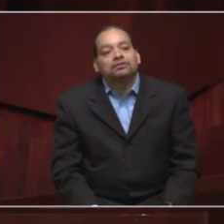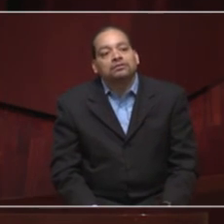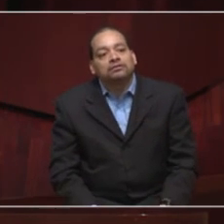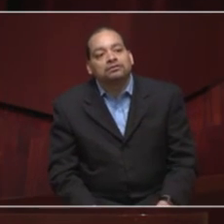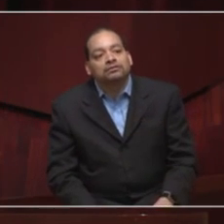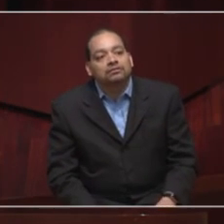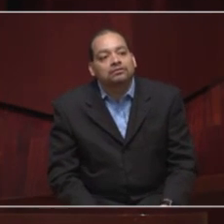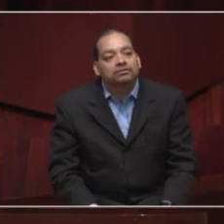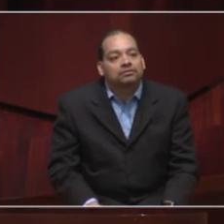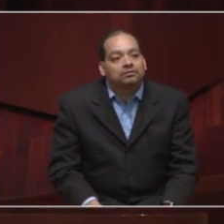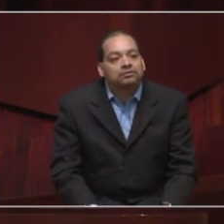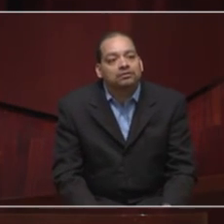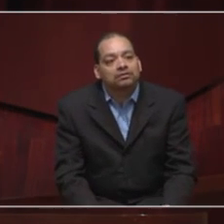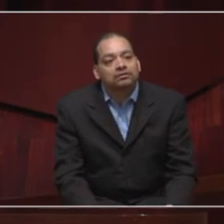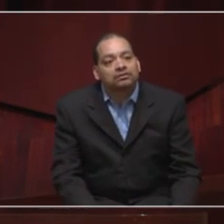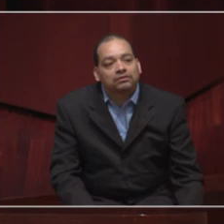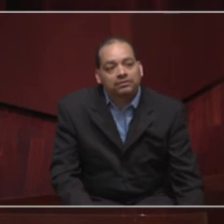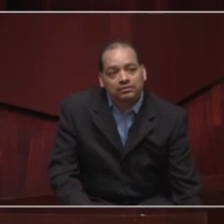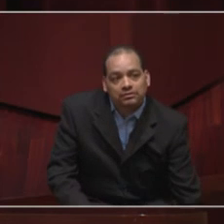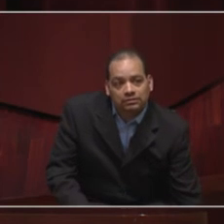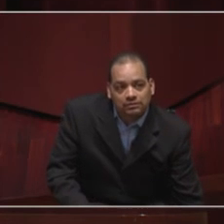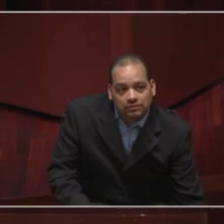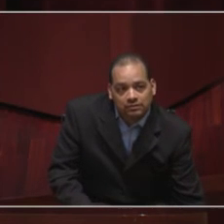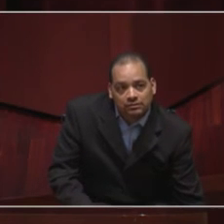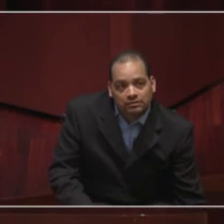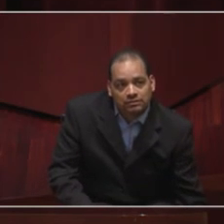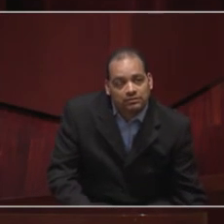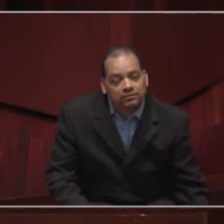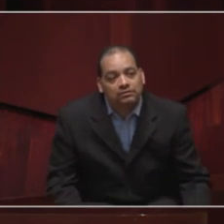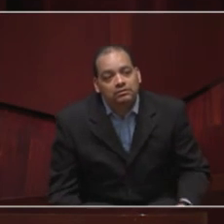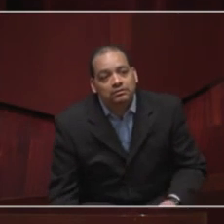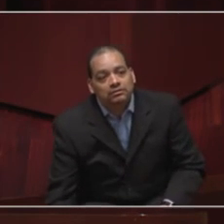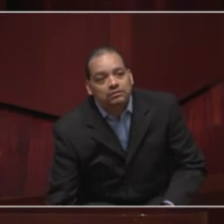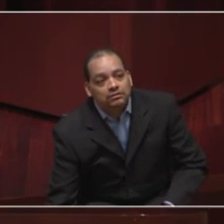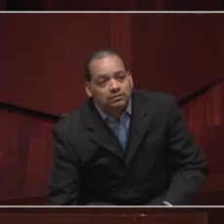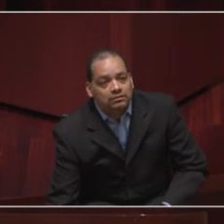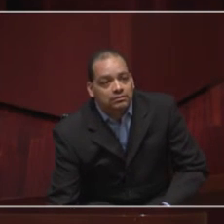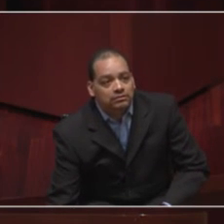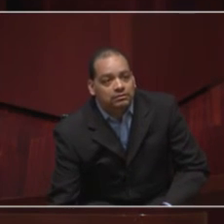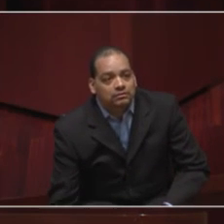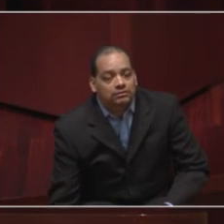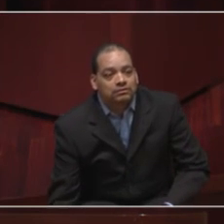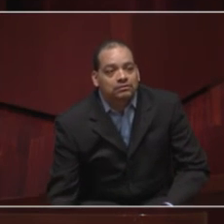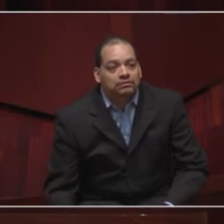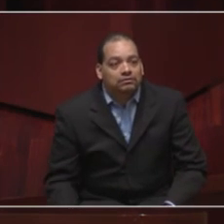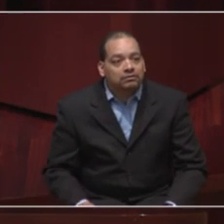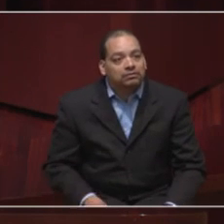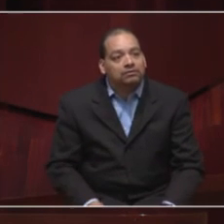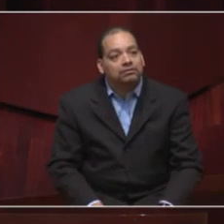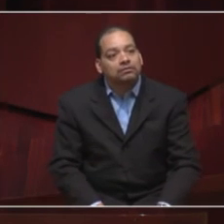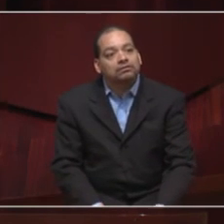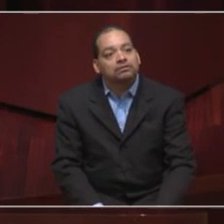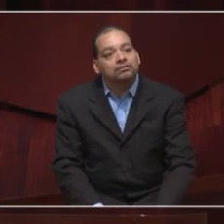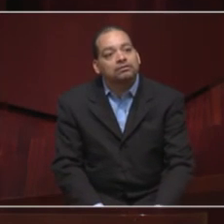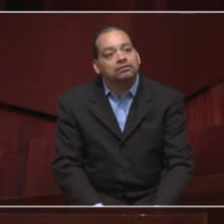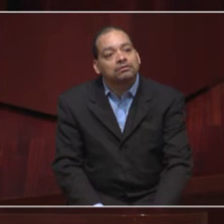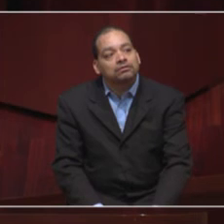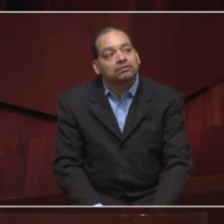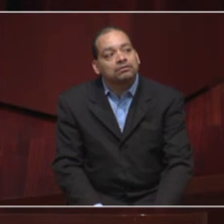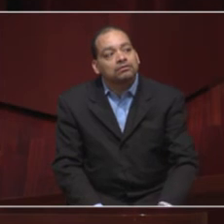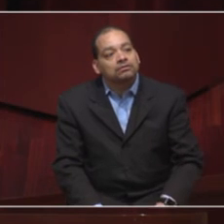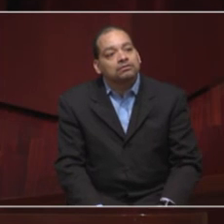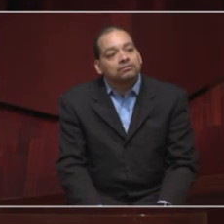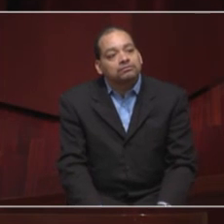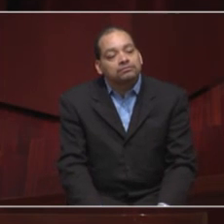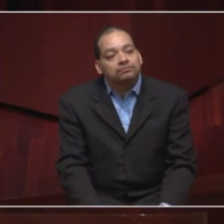the next few weeks. But once May and June hit, I'll be full stride on ARCIS deployments, and we'll get you